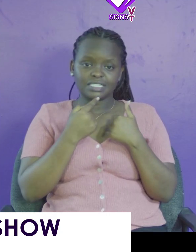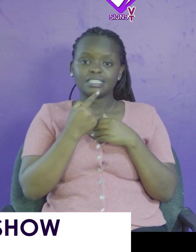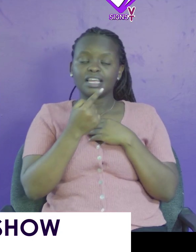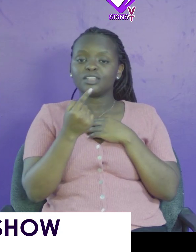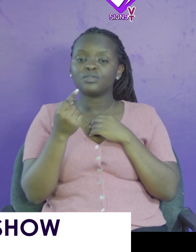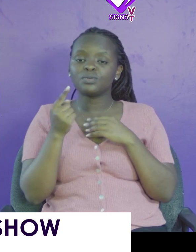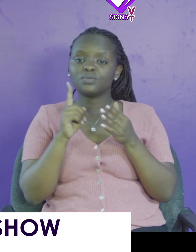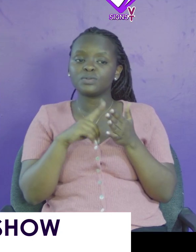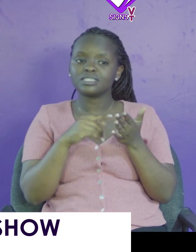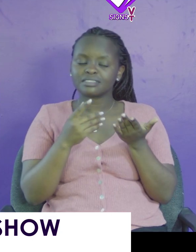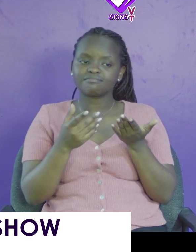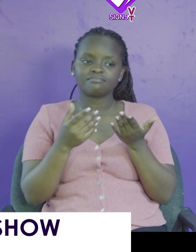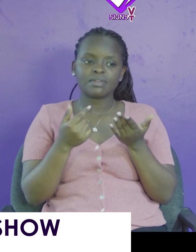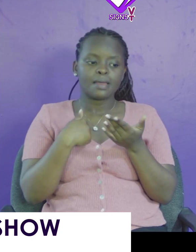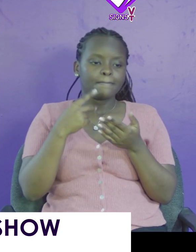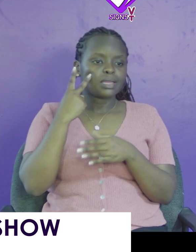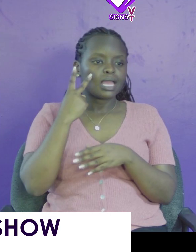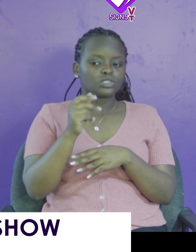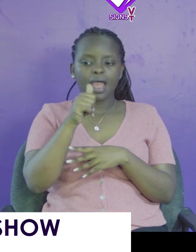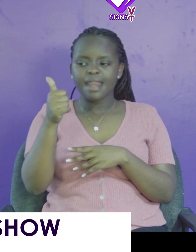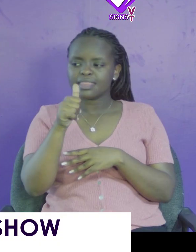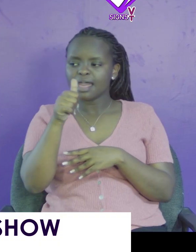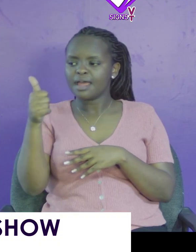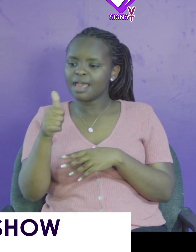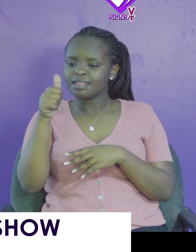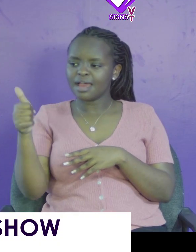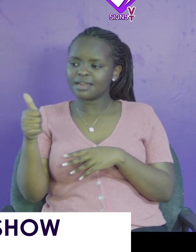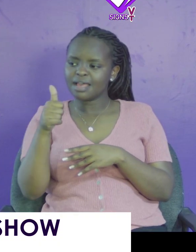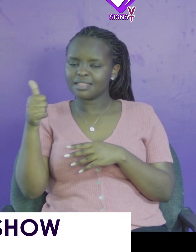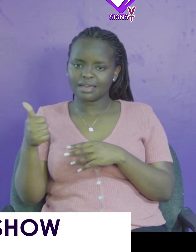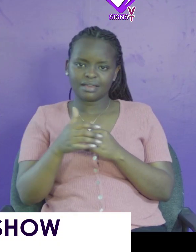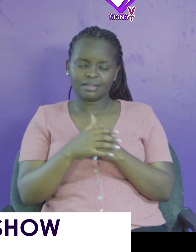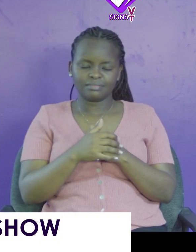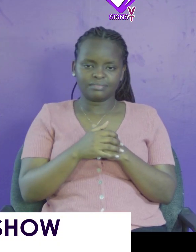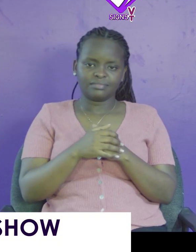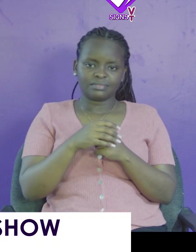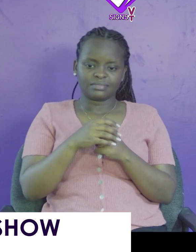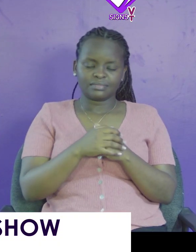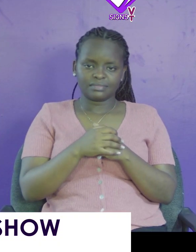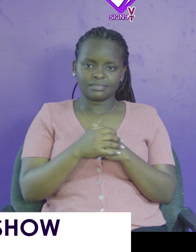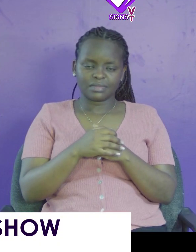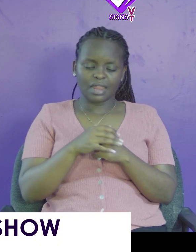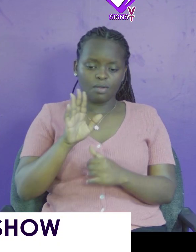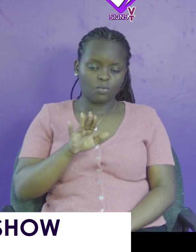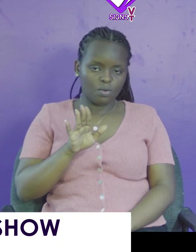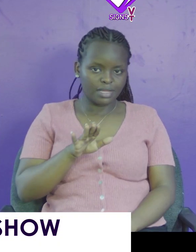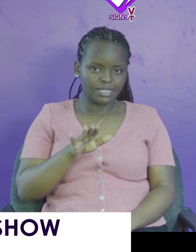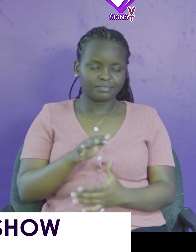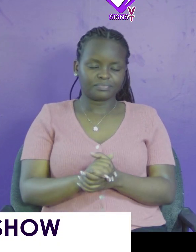and I saw another evil on earth. Yeah. A woman.